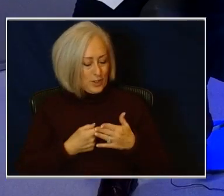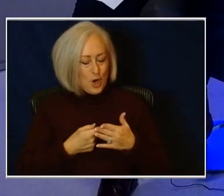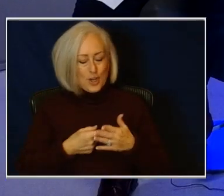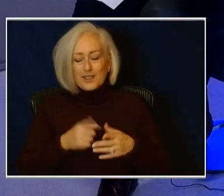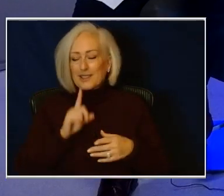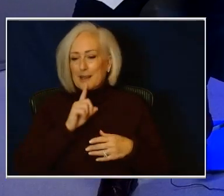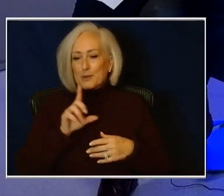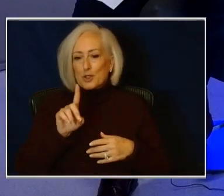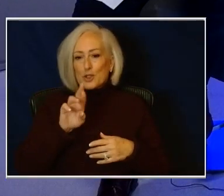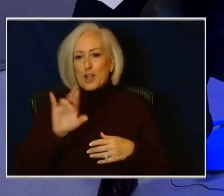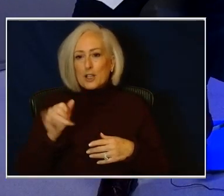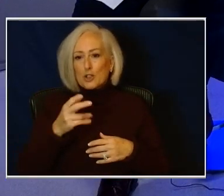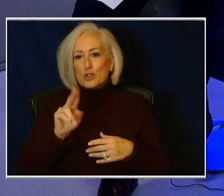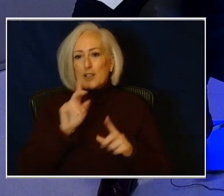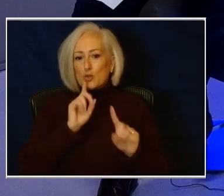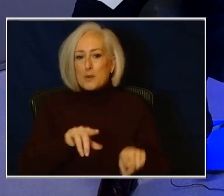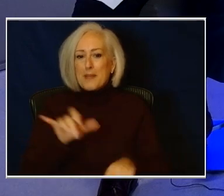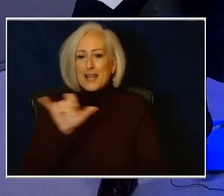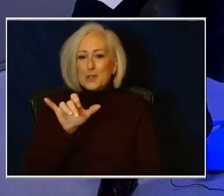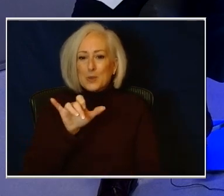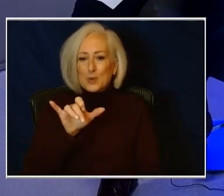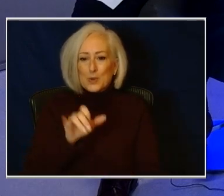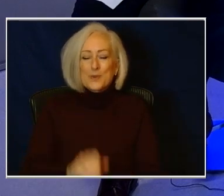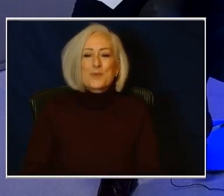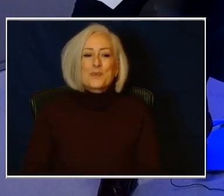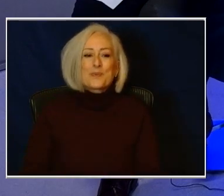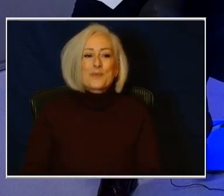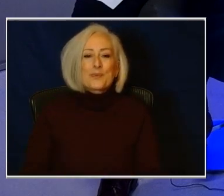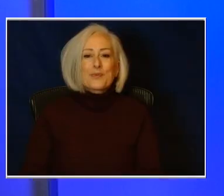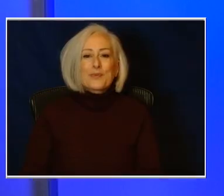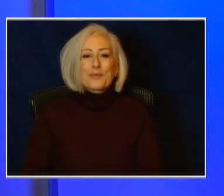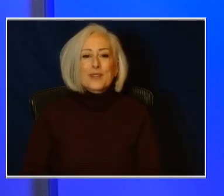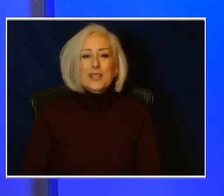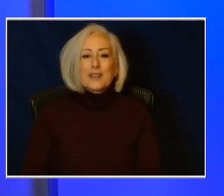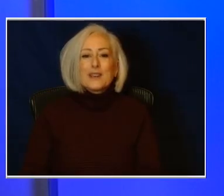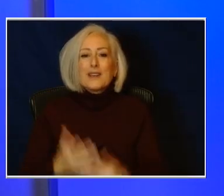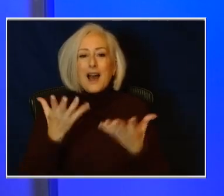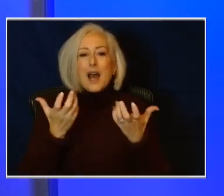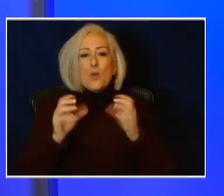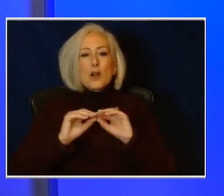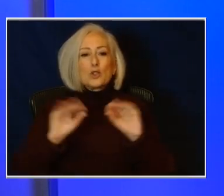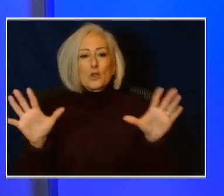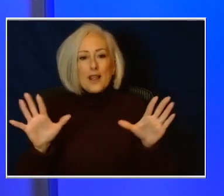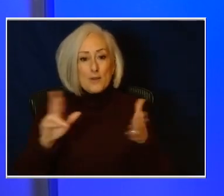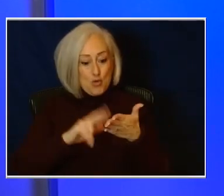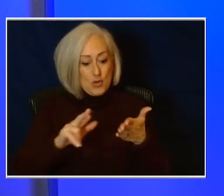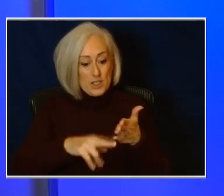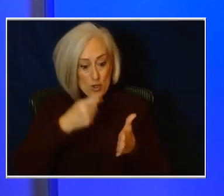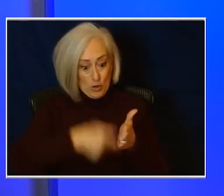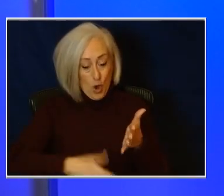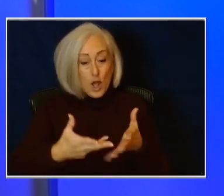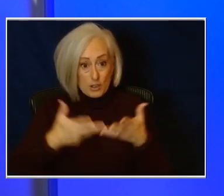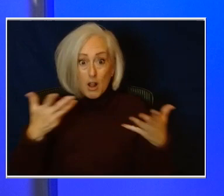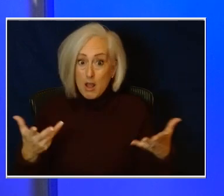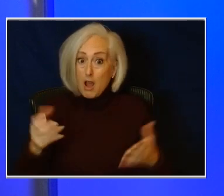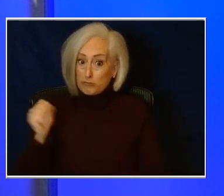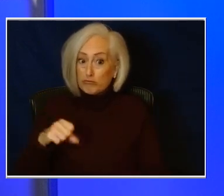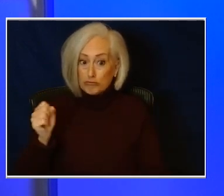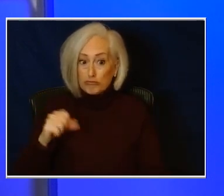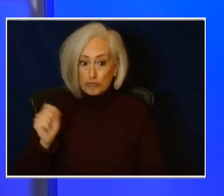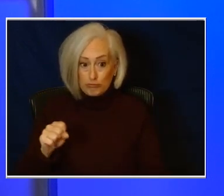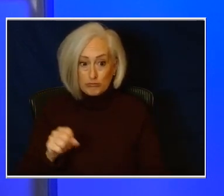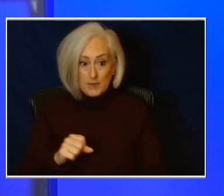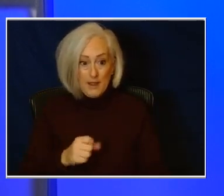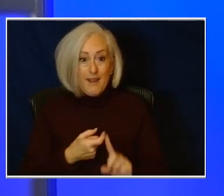to this question too. I want to clarify that research does cost a lot. It takes a lot to go from a